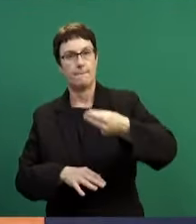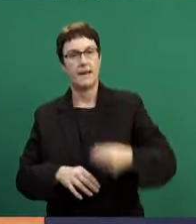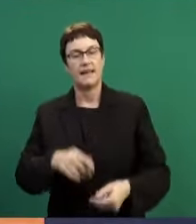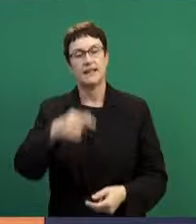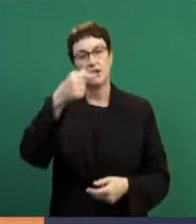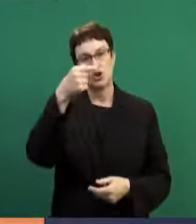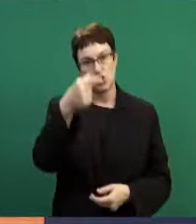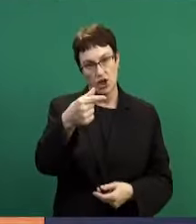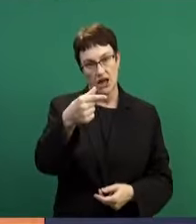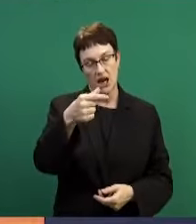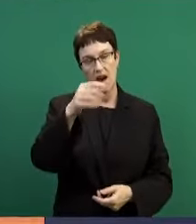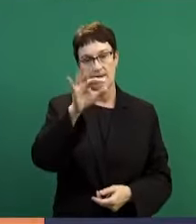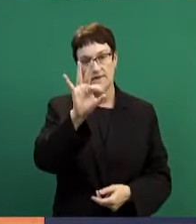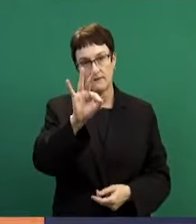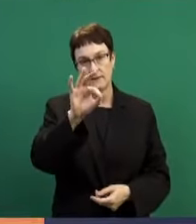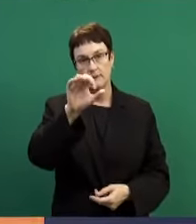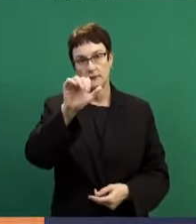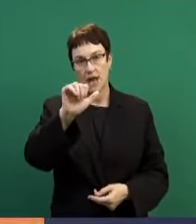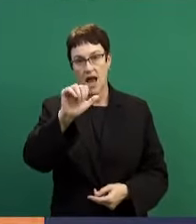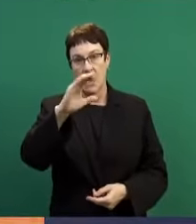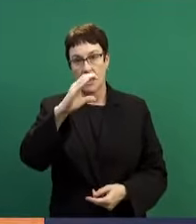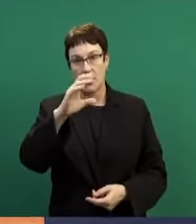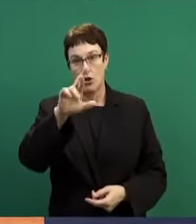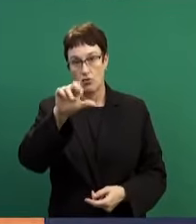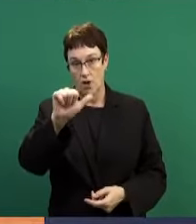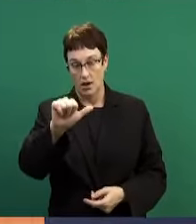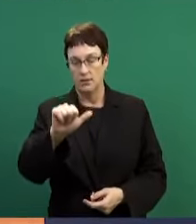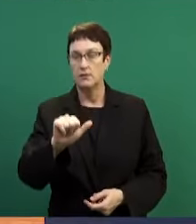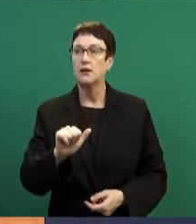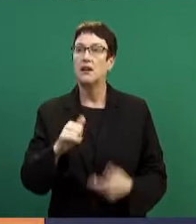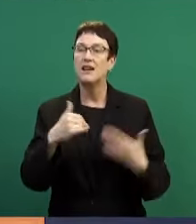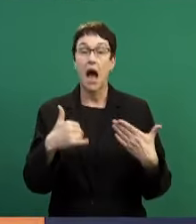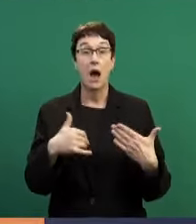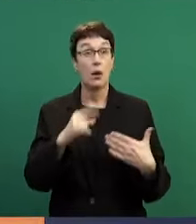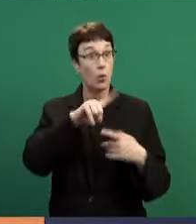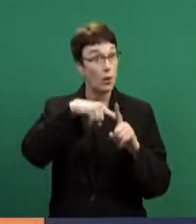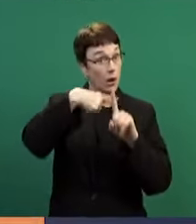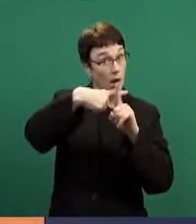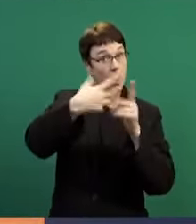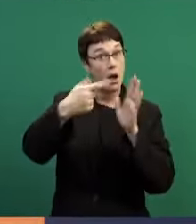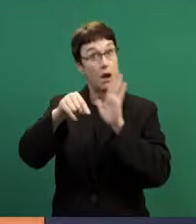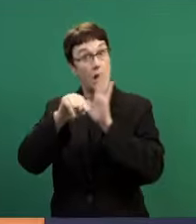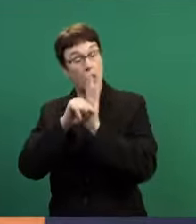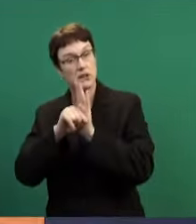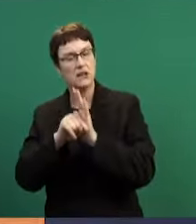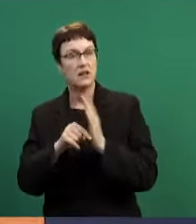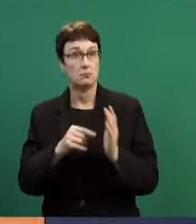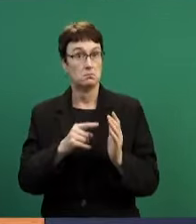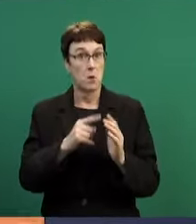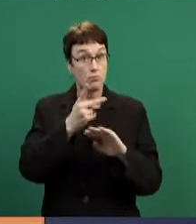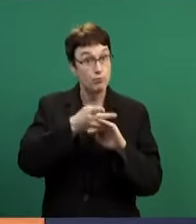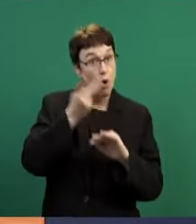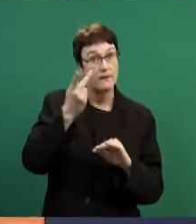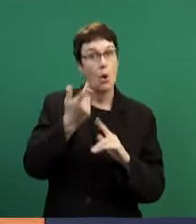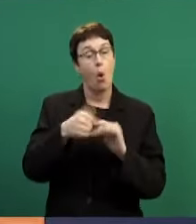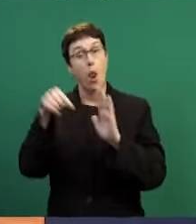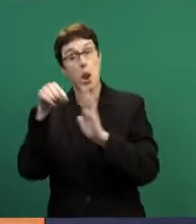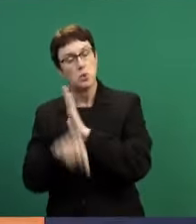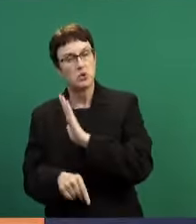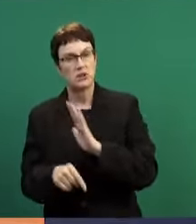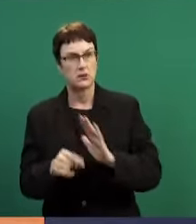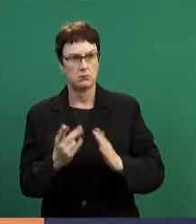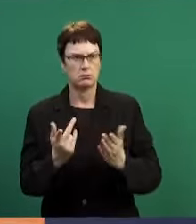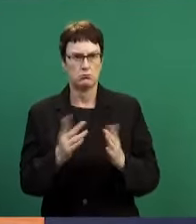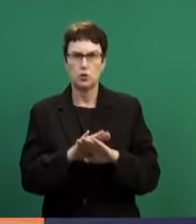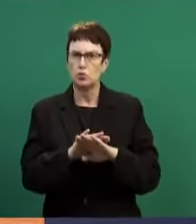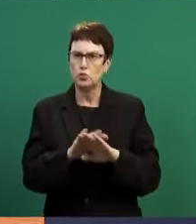But GFECRA profits or losses are unrealized because